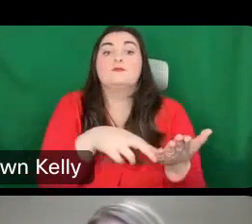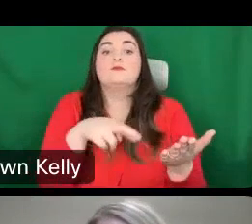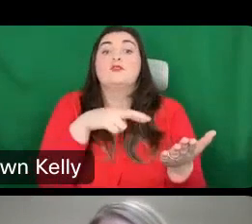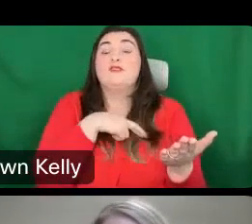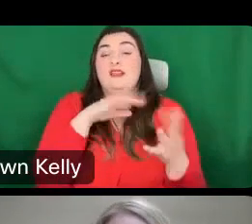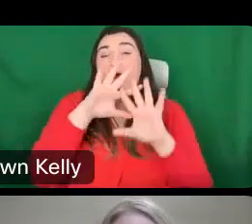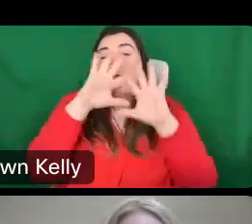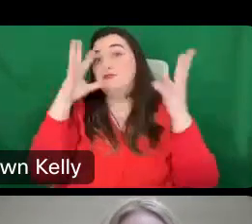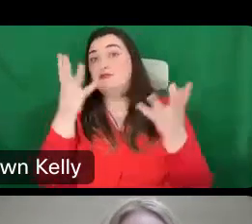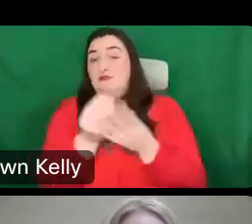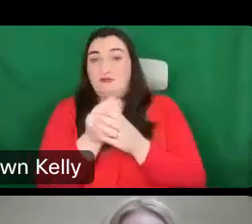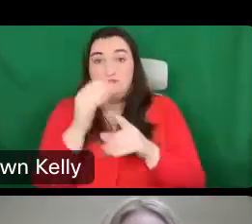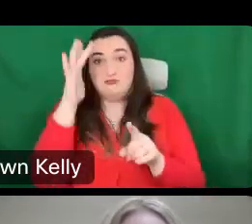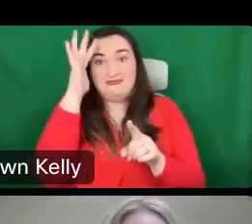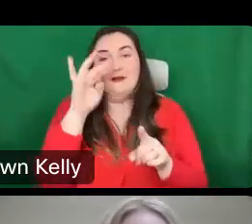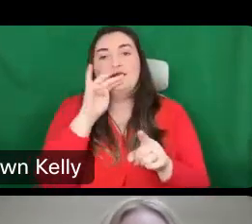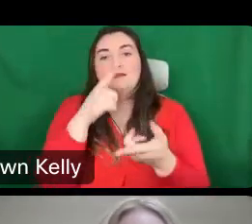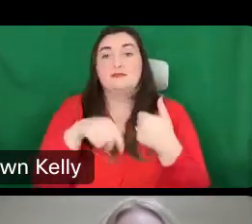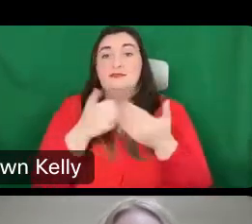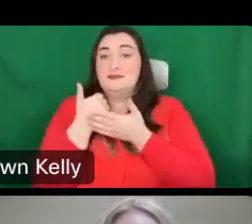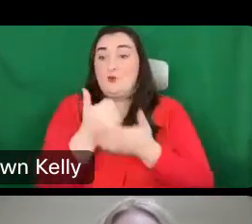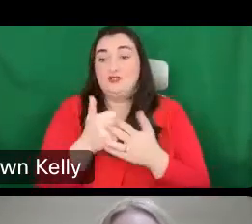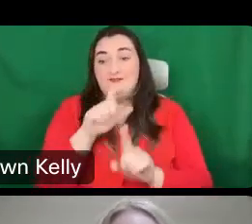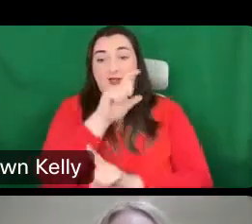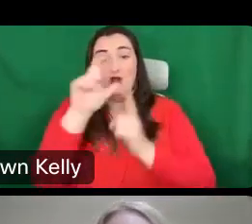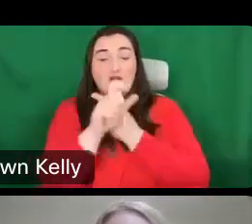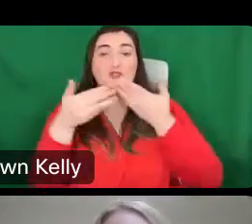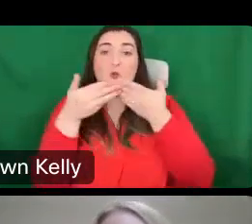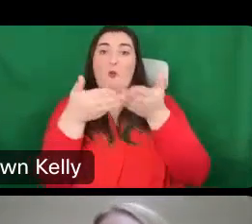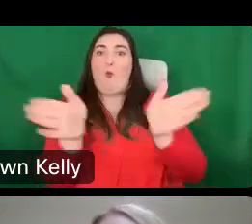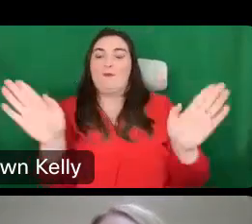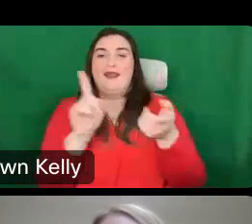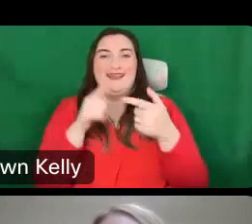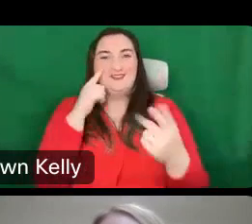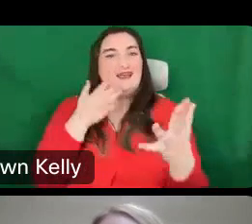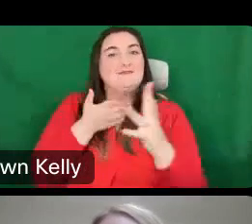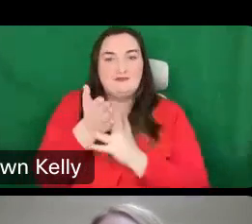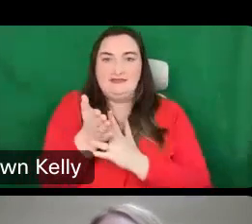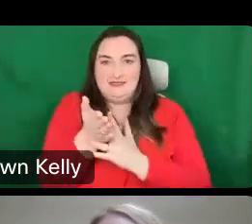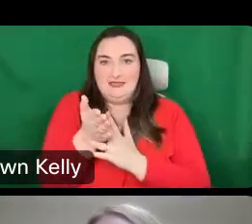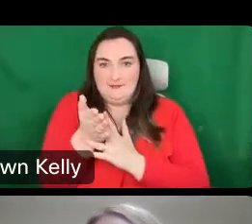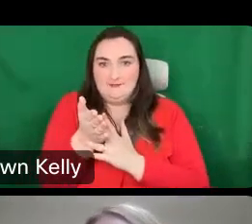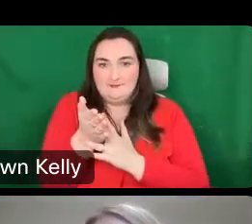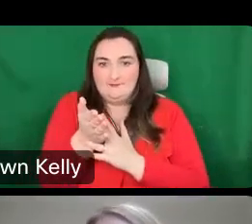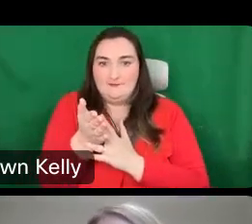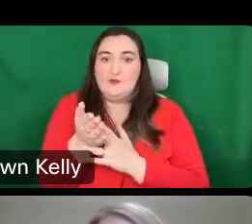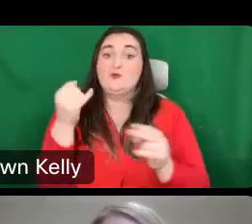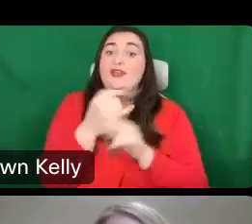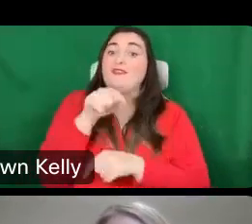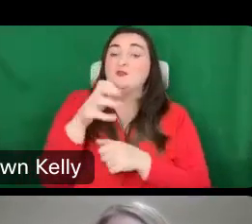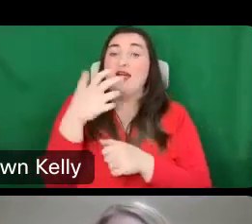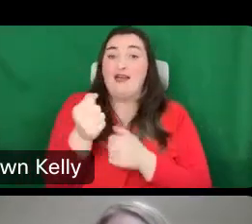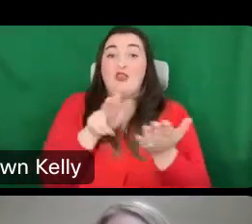is that it's obviously supporting a culture of openness and transparency. Within it, there's a list of 13